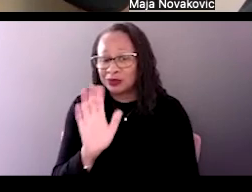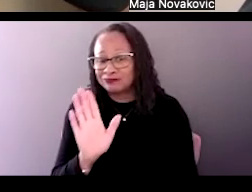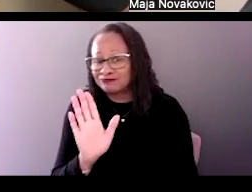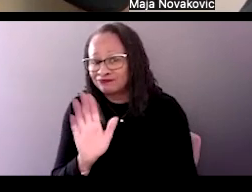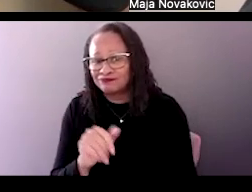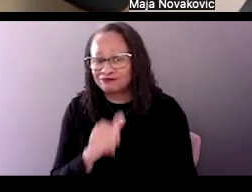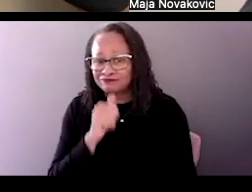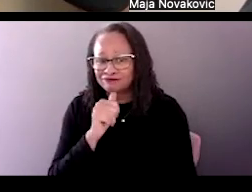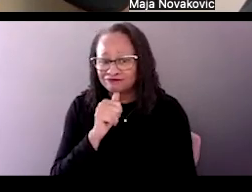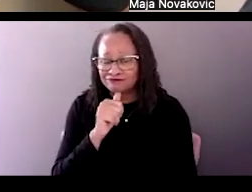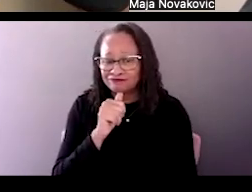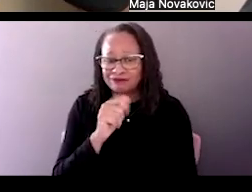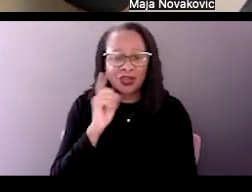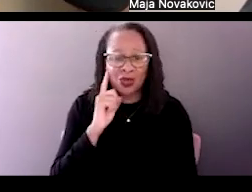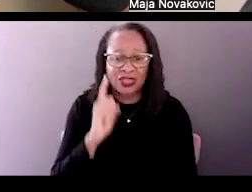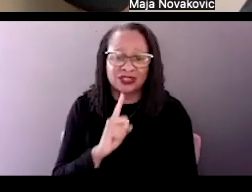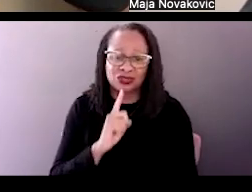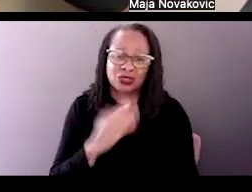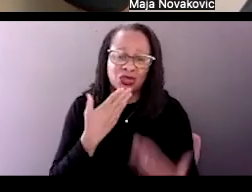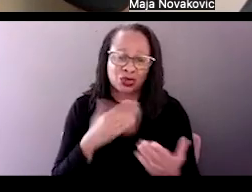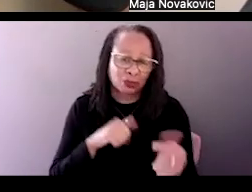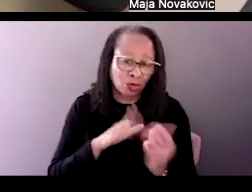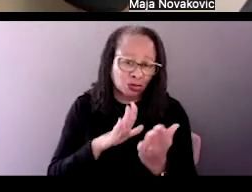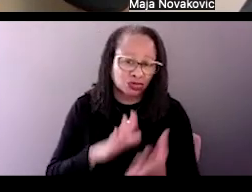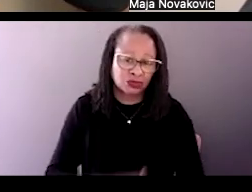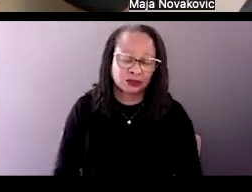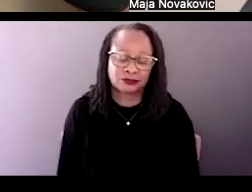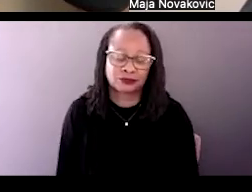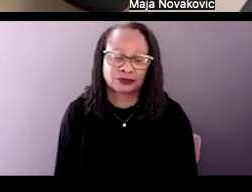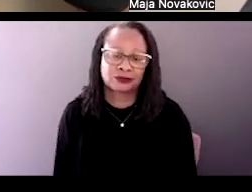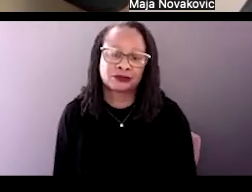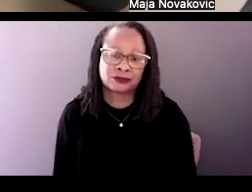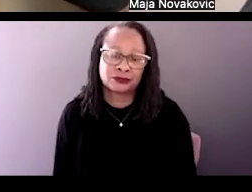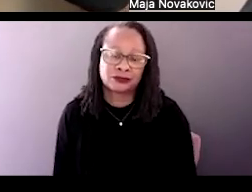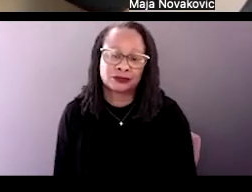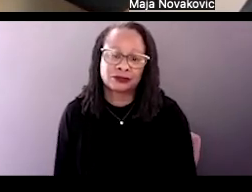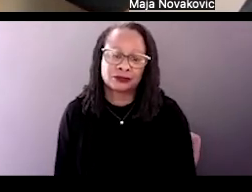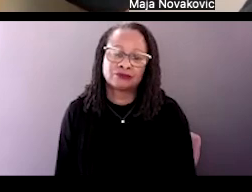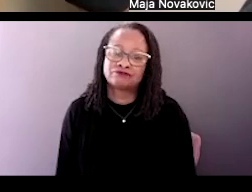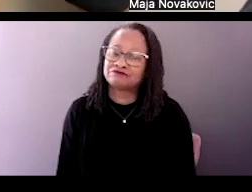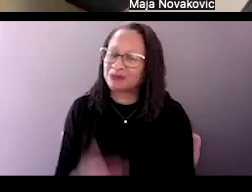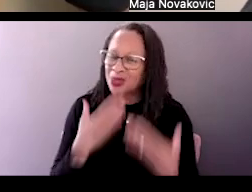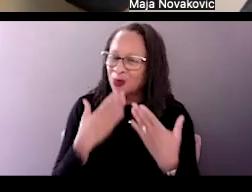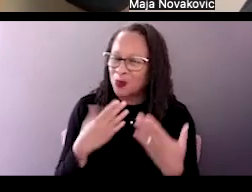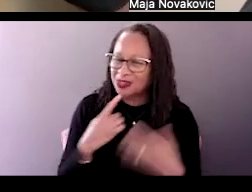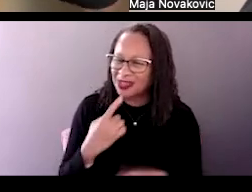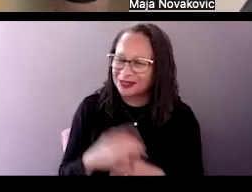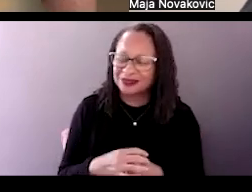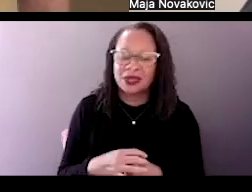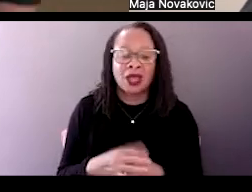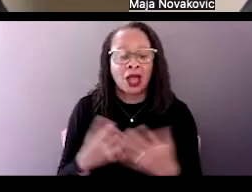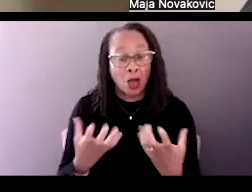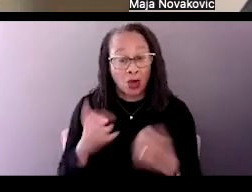think it's not good approach. Yeah. Yeah. Well said. Yeah. I wanted to ask you